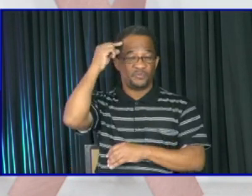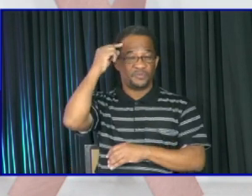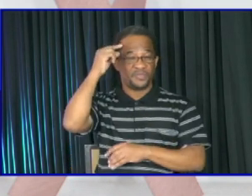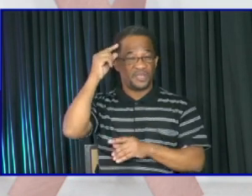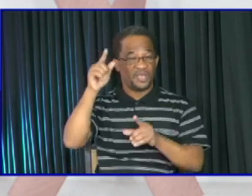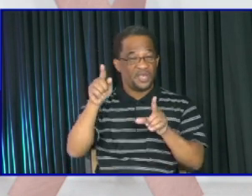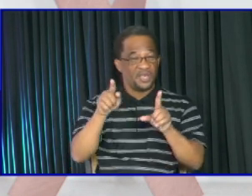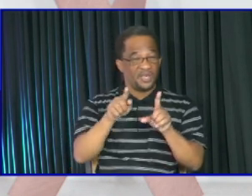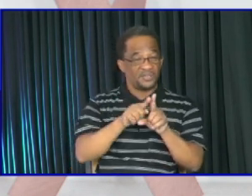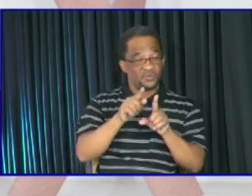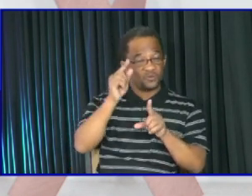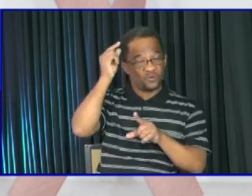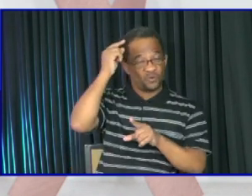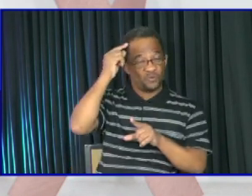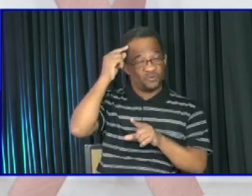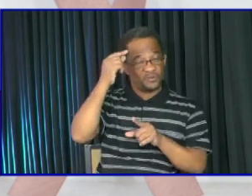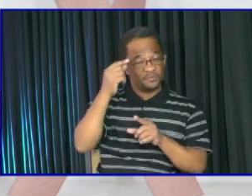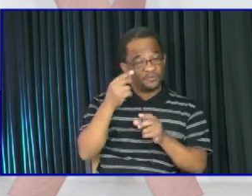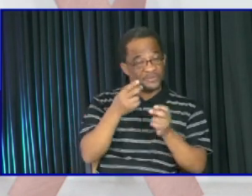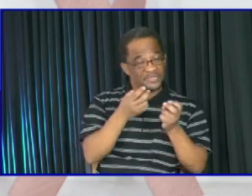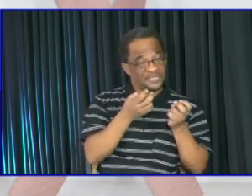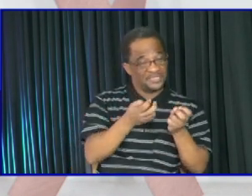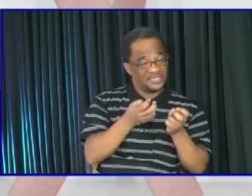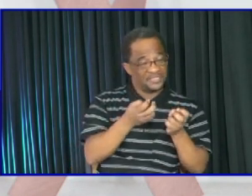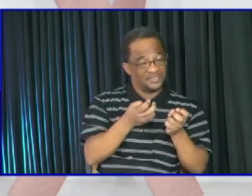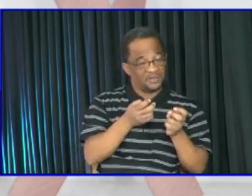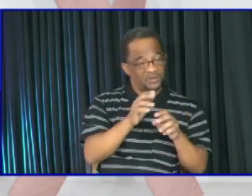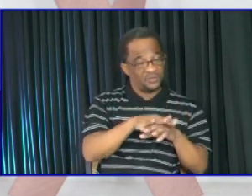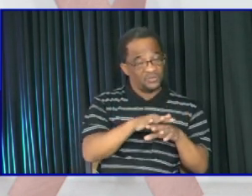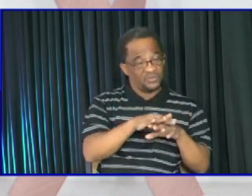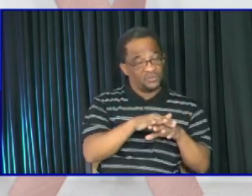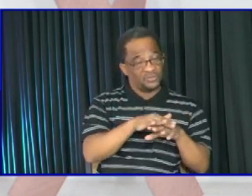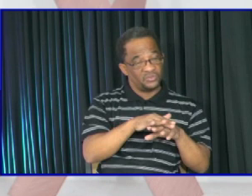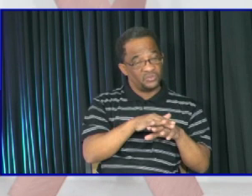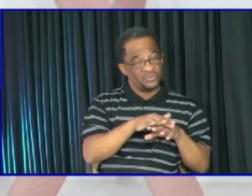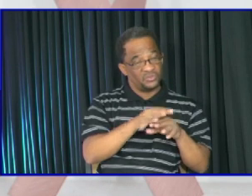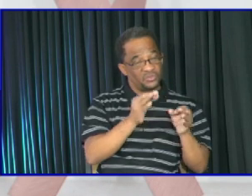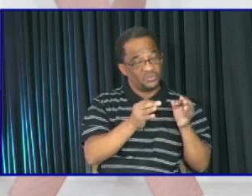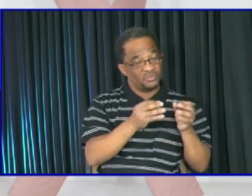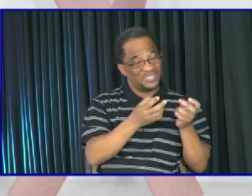while he is seated on his judgment seat,